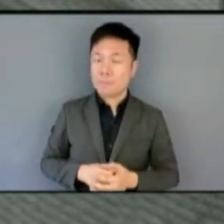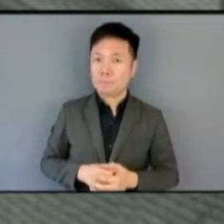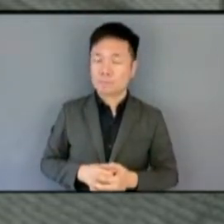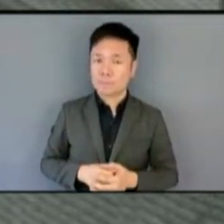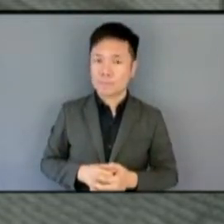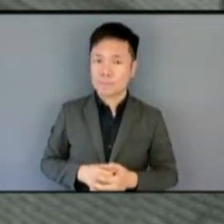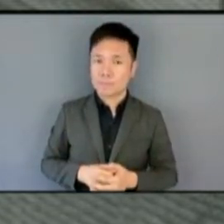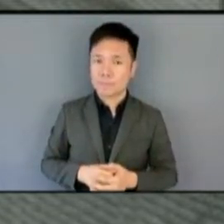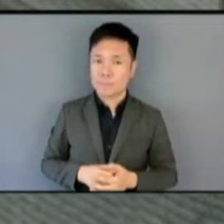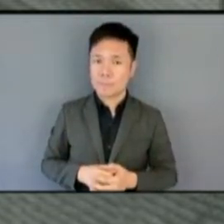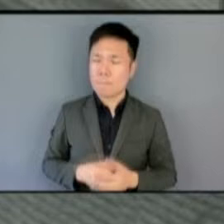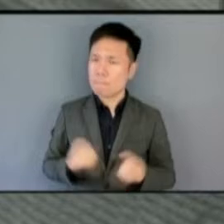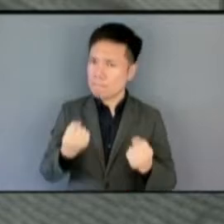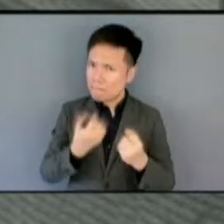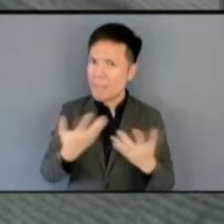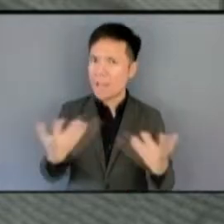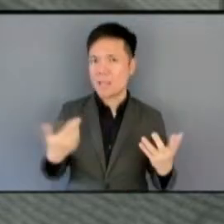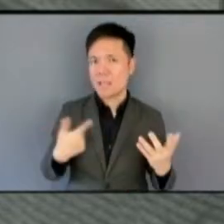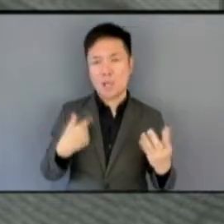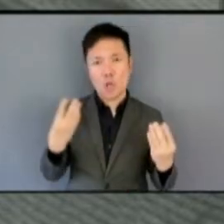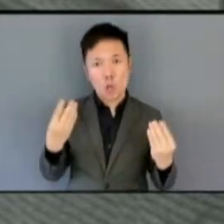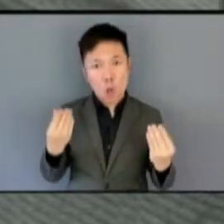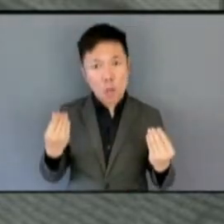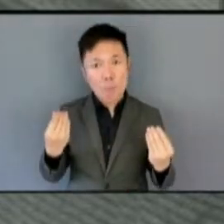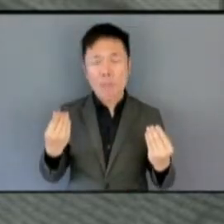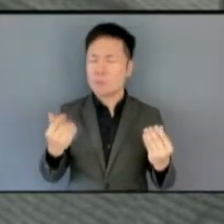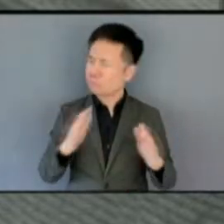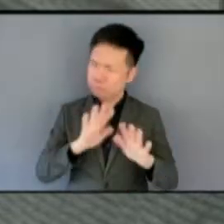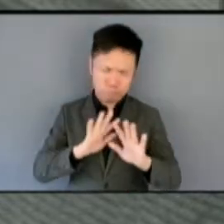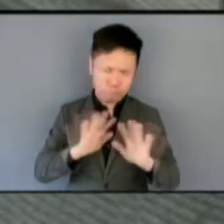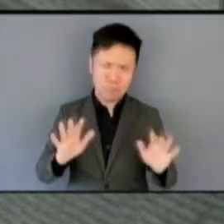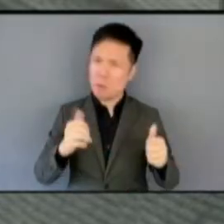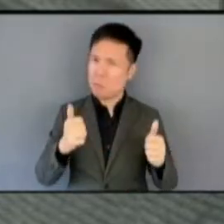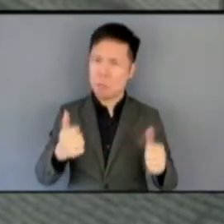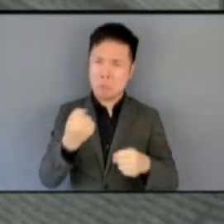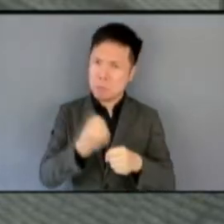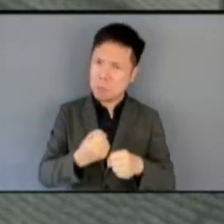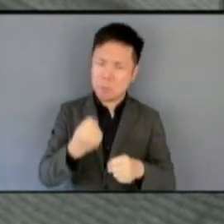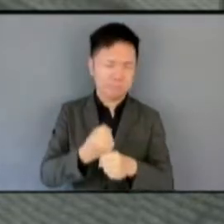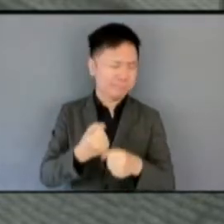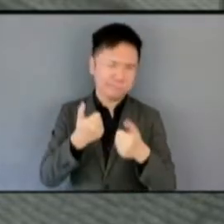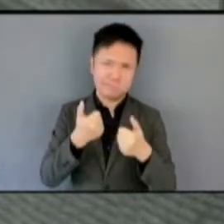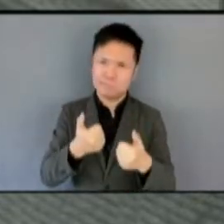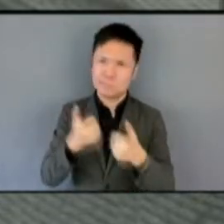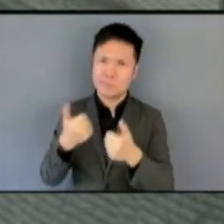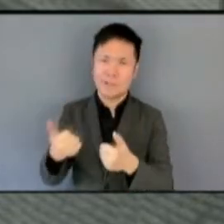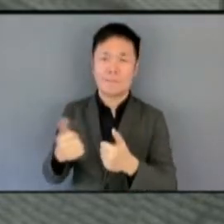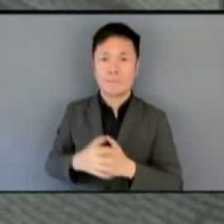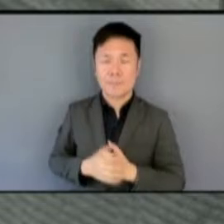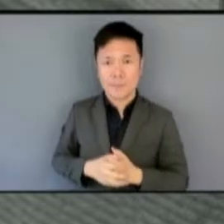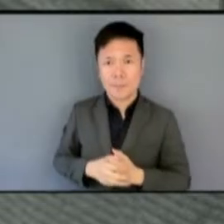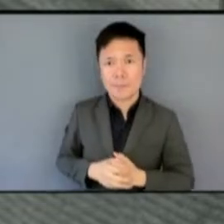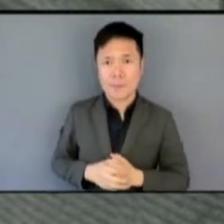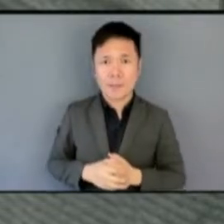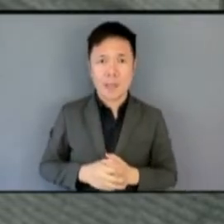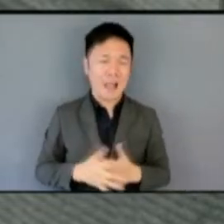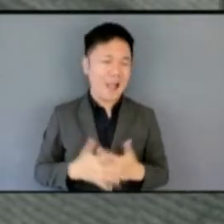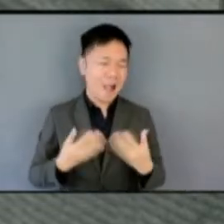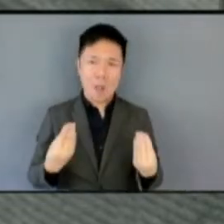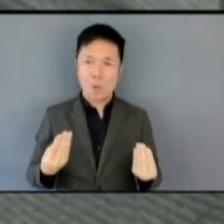many economy has done quite a lot already in terms of how to prepare for it or how to deal